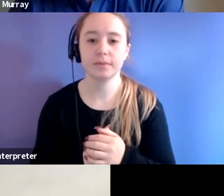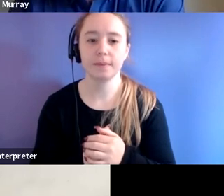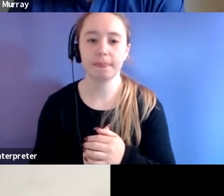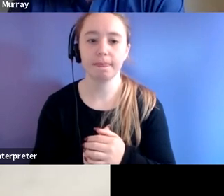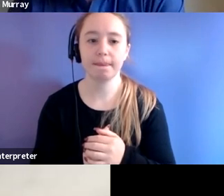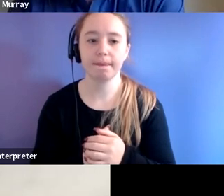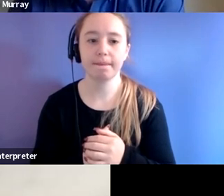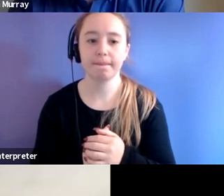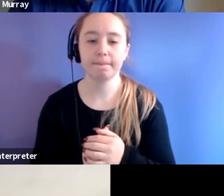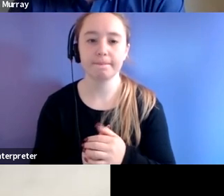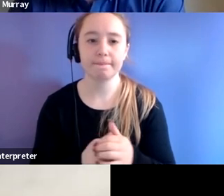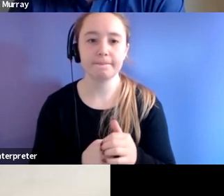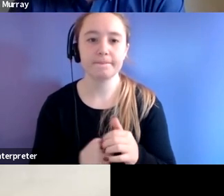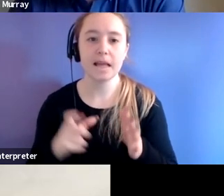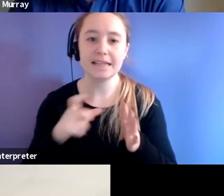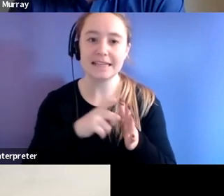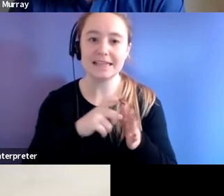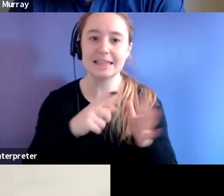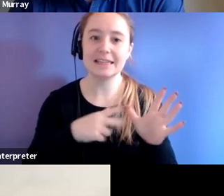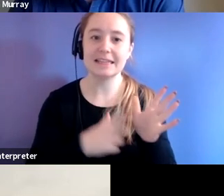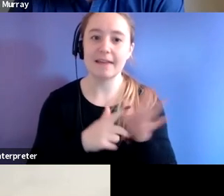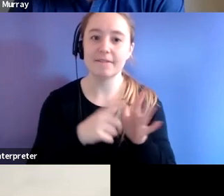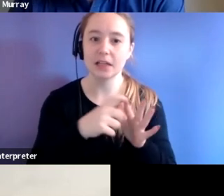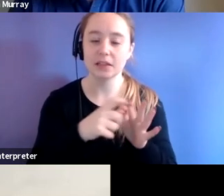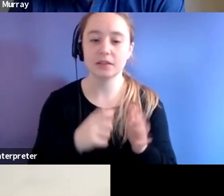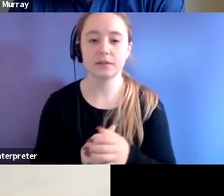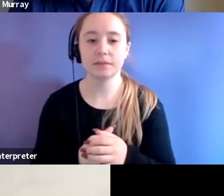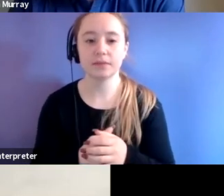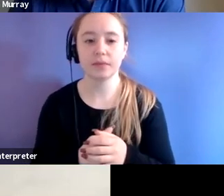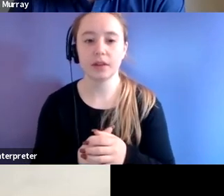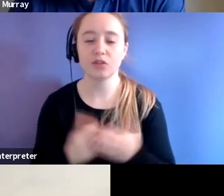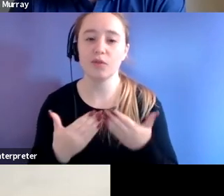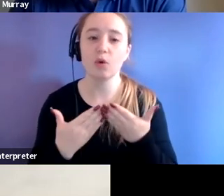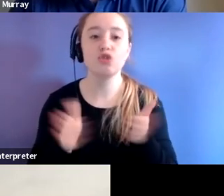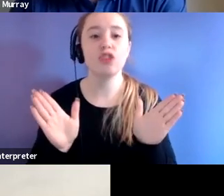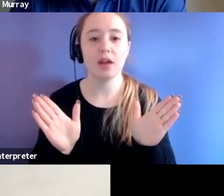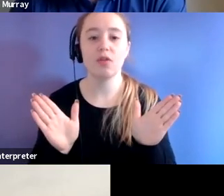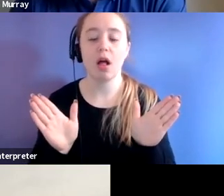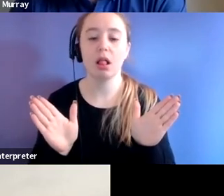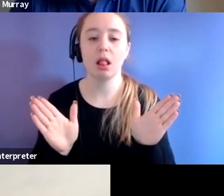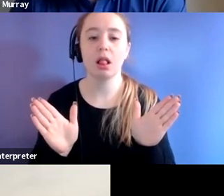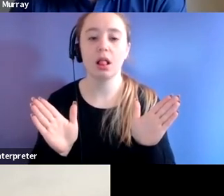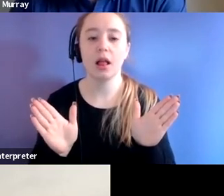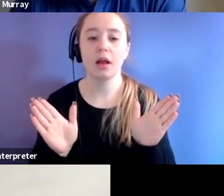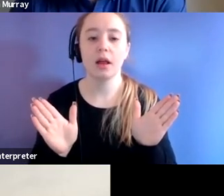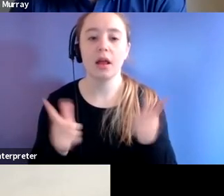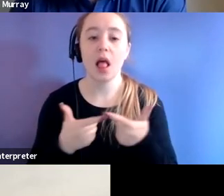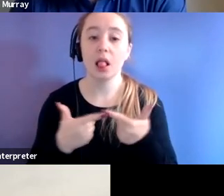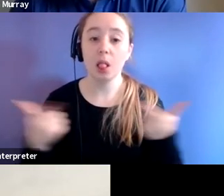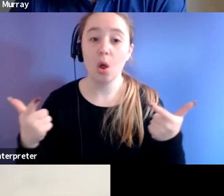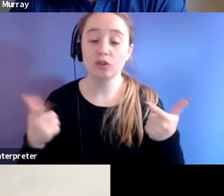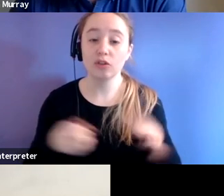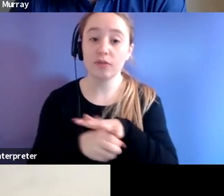Yeah, I mean, I'll maybe come in, not specifically on transport, but I guess on the more general point. I mean, there's lots of places that have